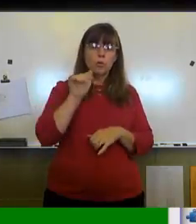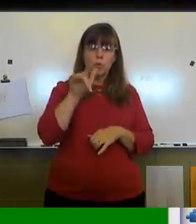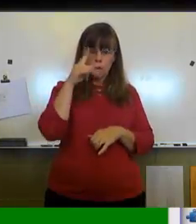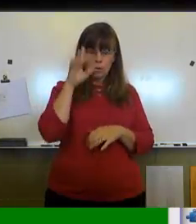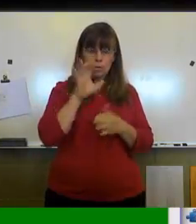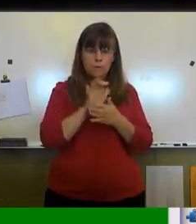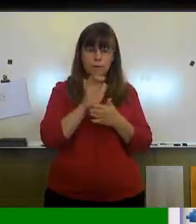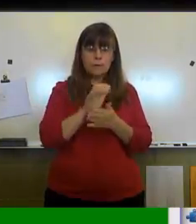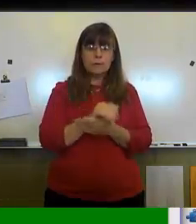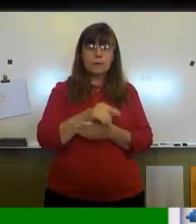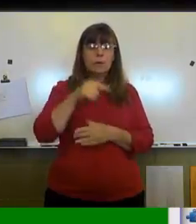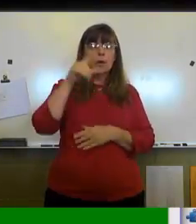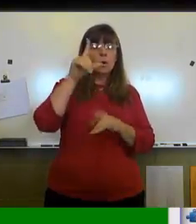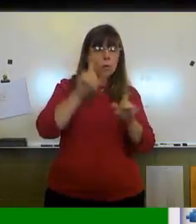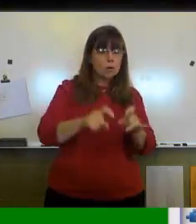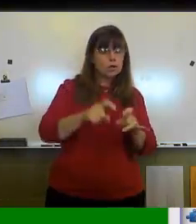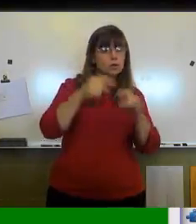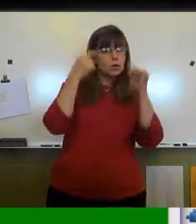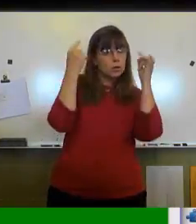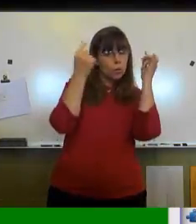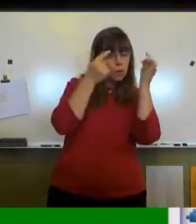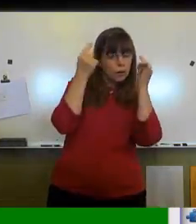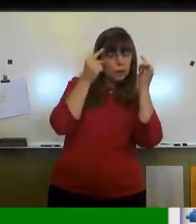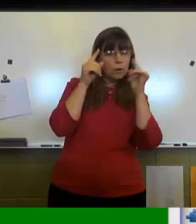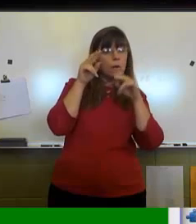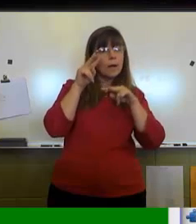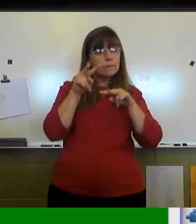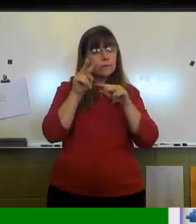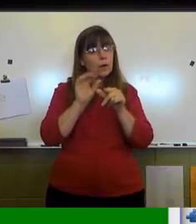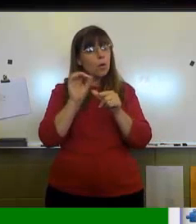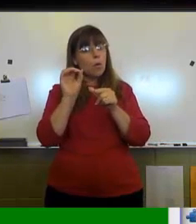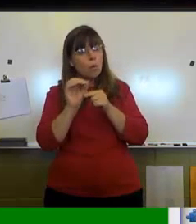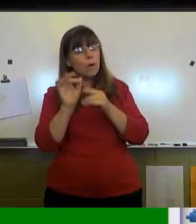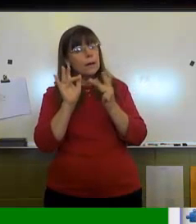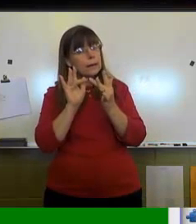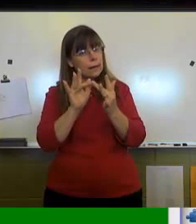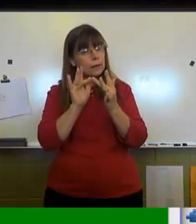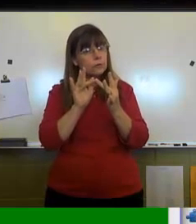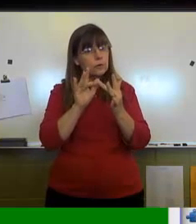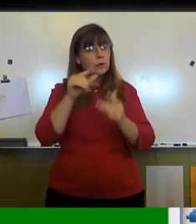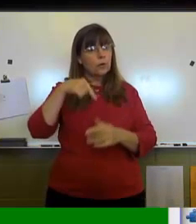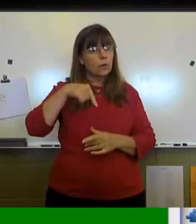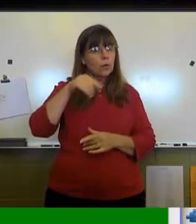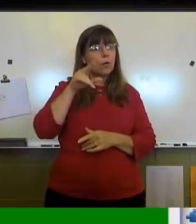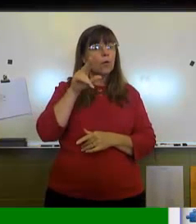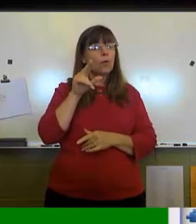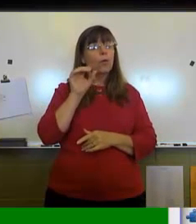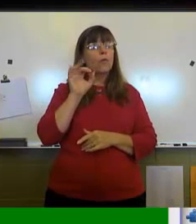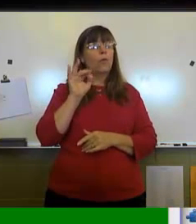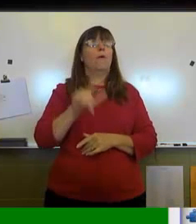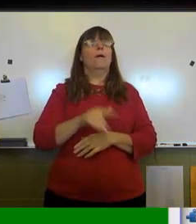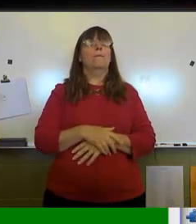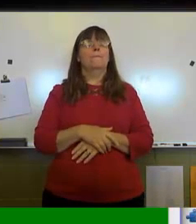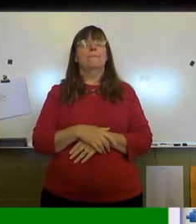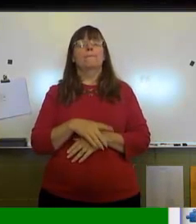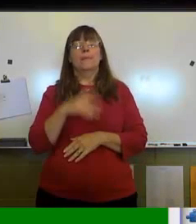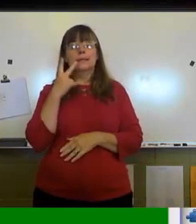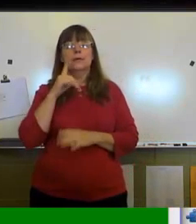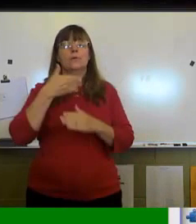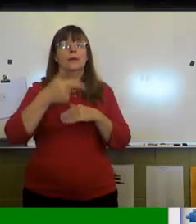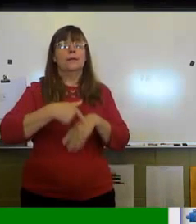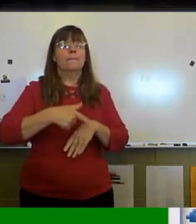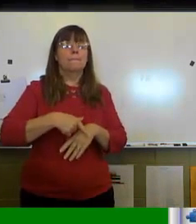this, your question, wonder, observation, or connection, and we'll see you next time. Bye.